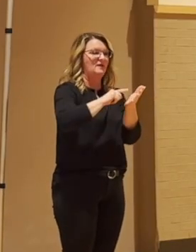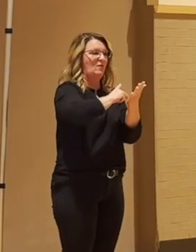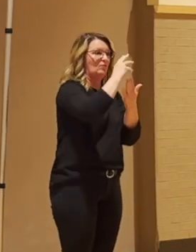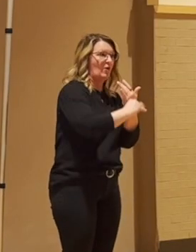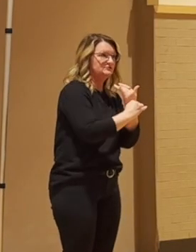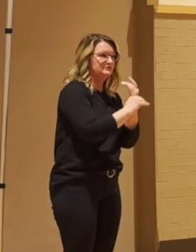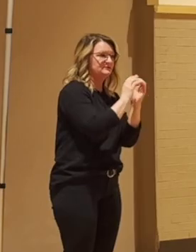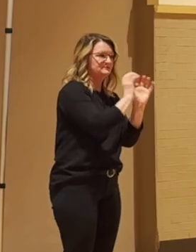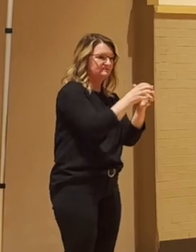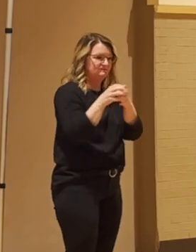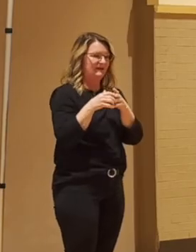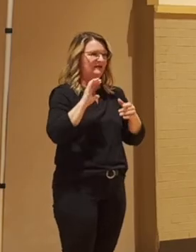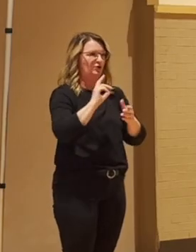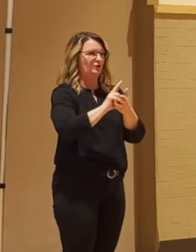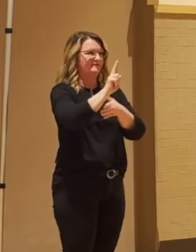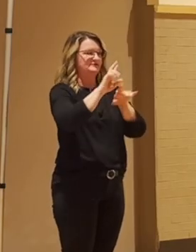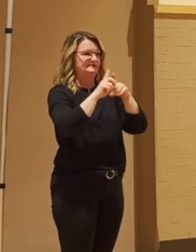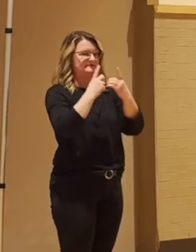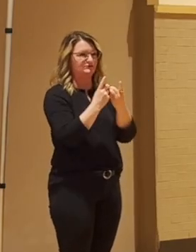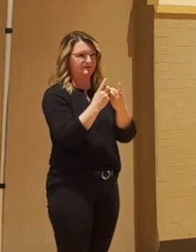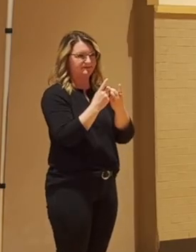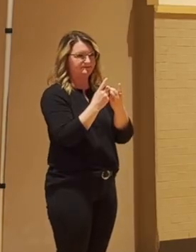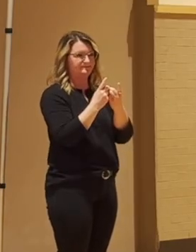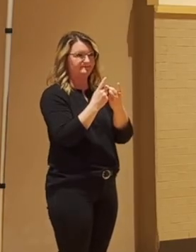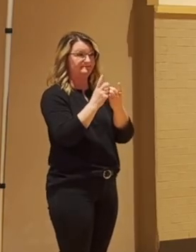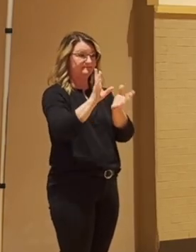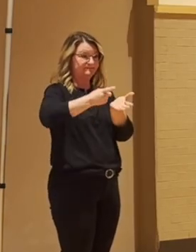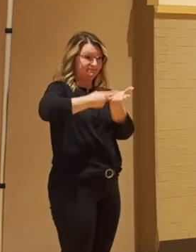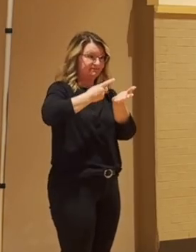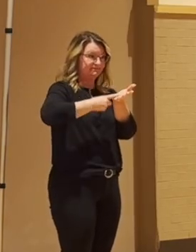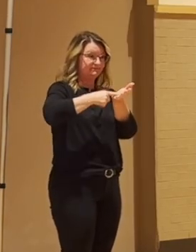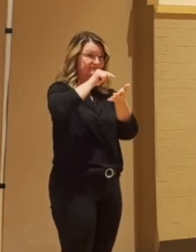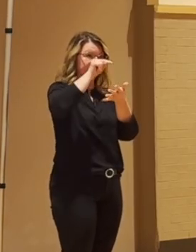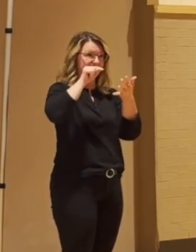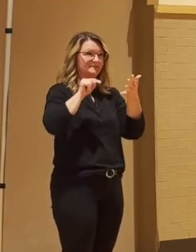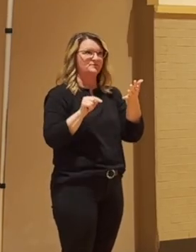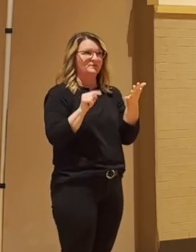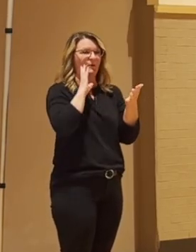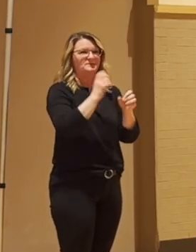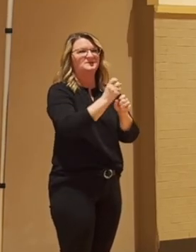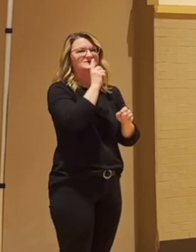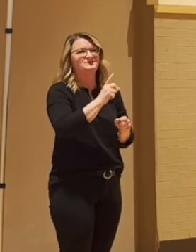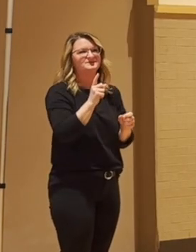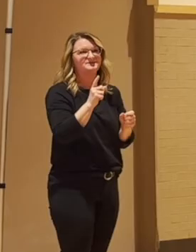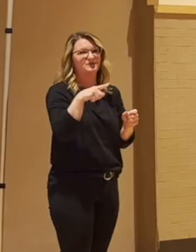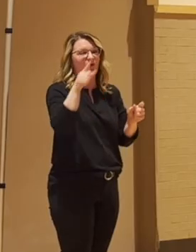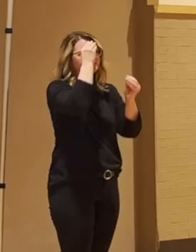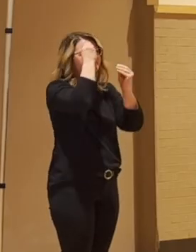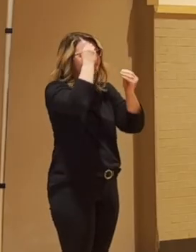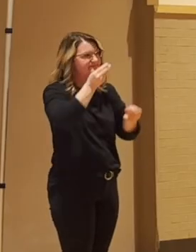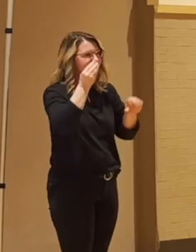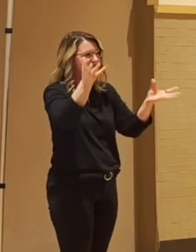going on in the University District. And as we do this, we want to make sure that we keep you all